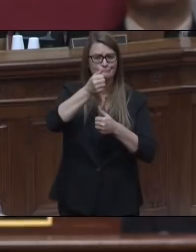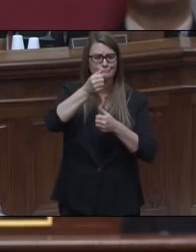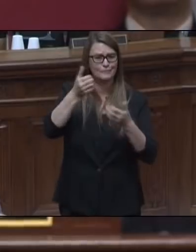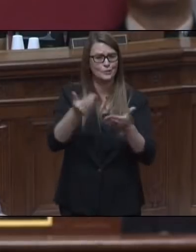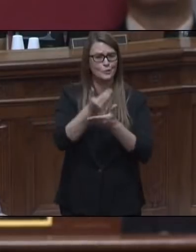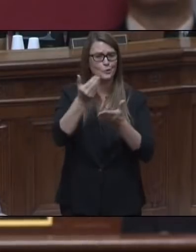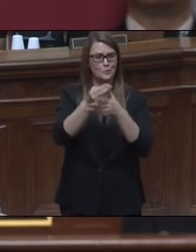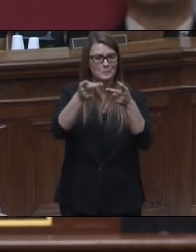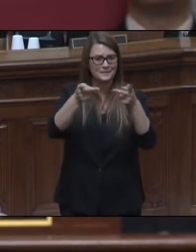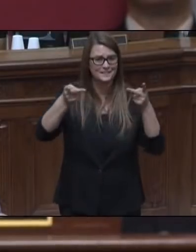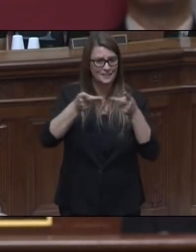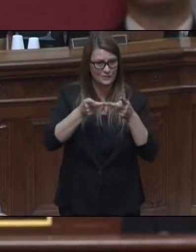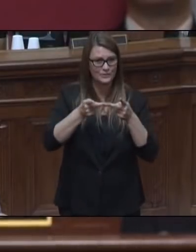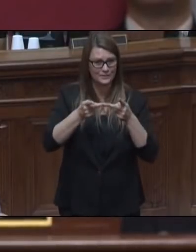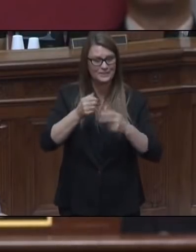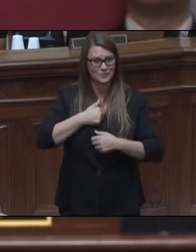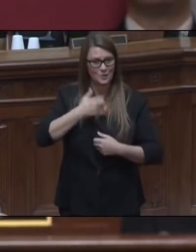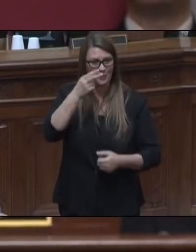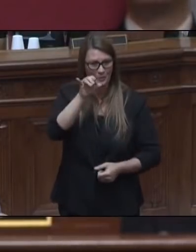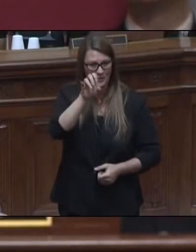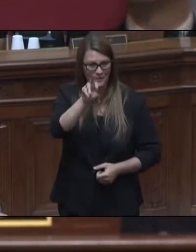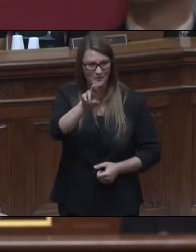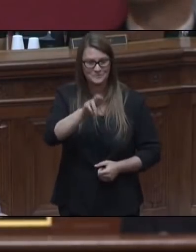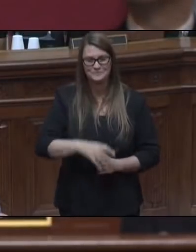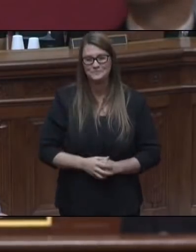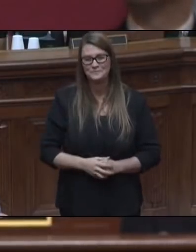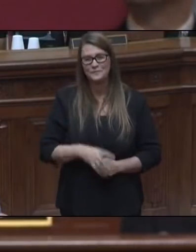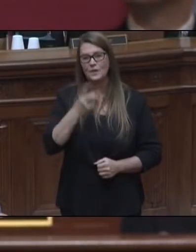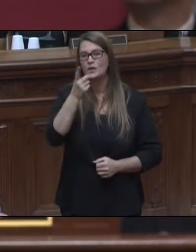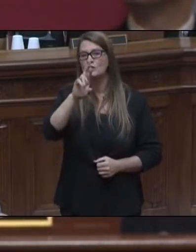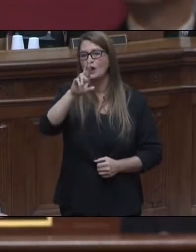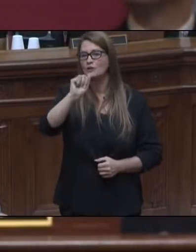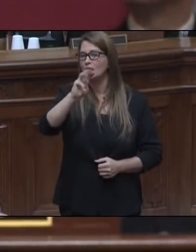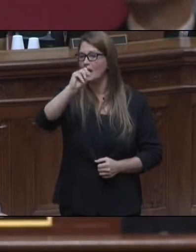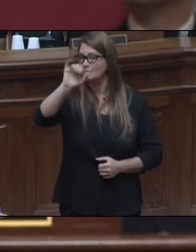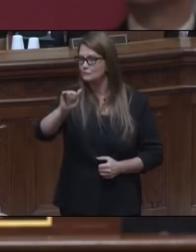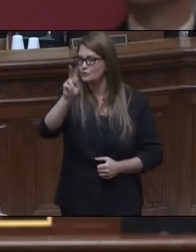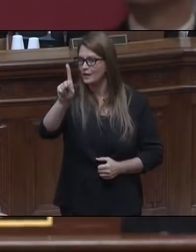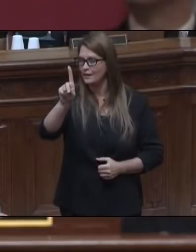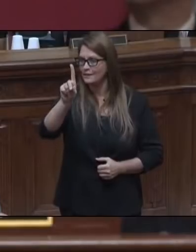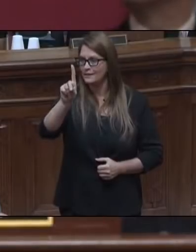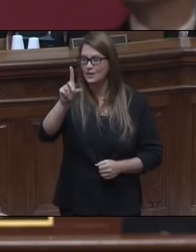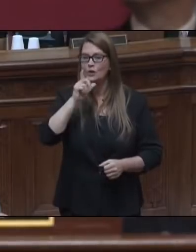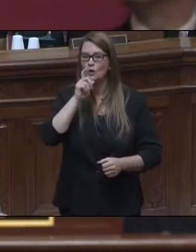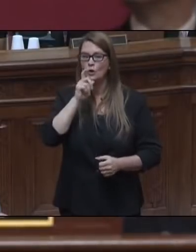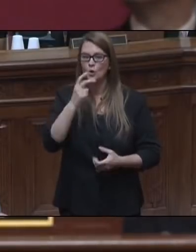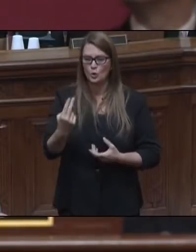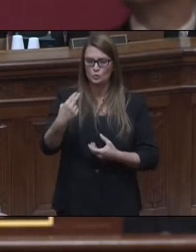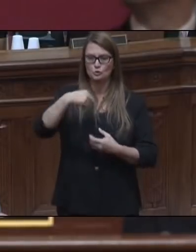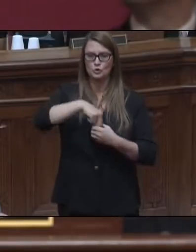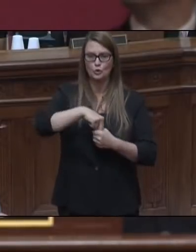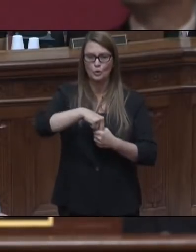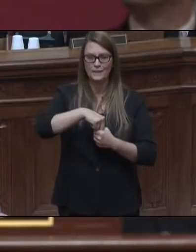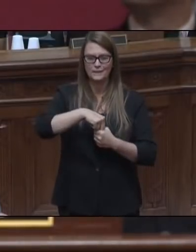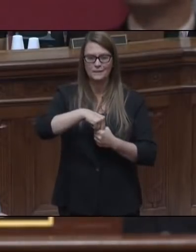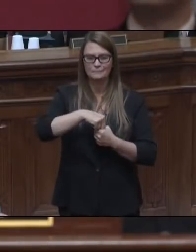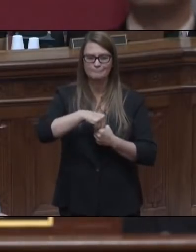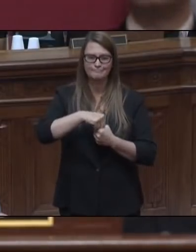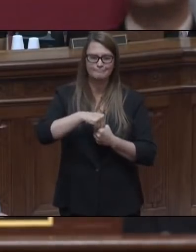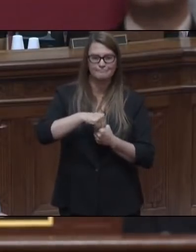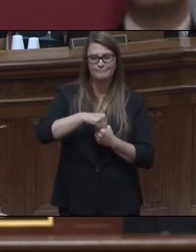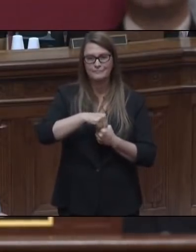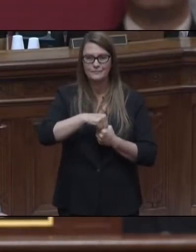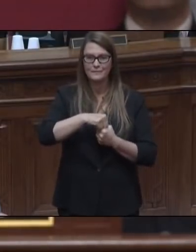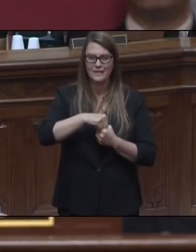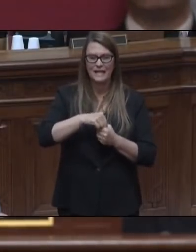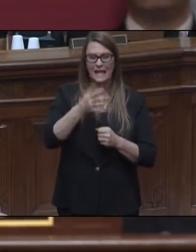great stuff with us, and that's General Hoyer. Dr. Amjad, who came on kind of